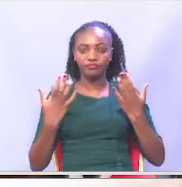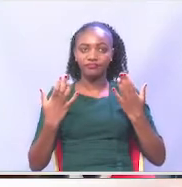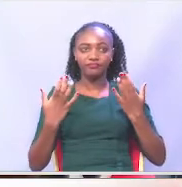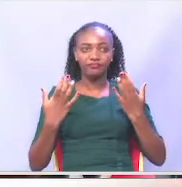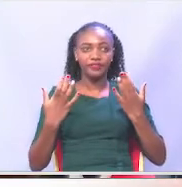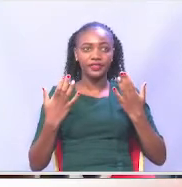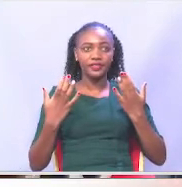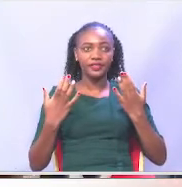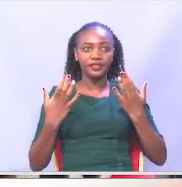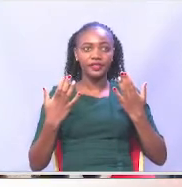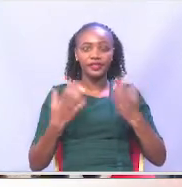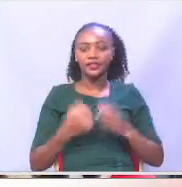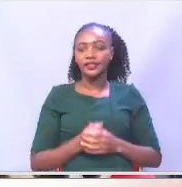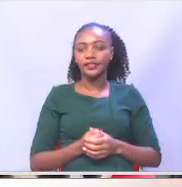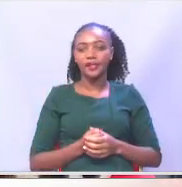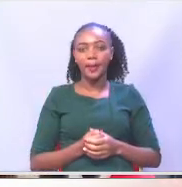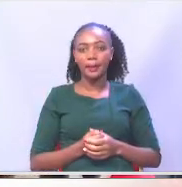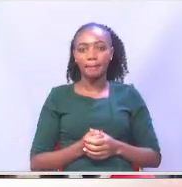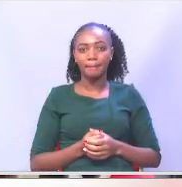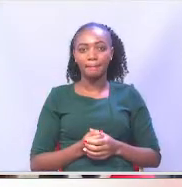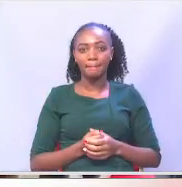unless under very extraordinary